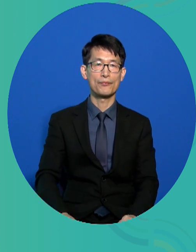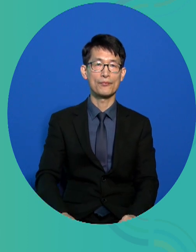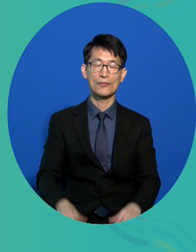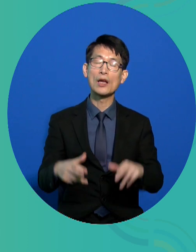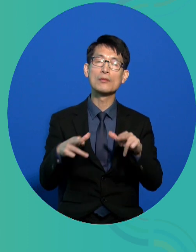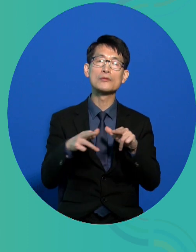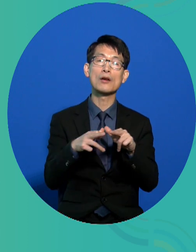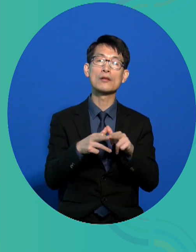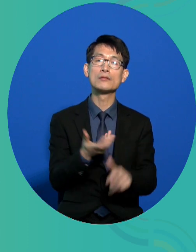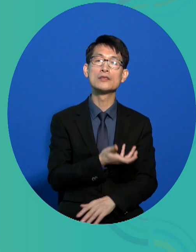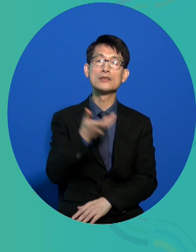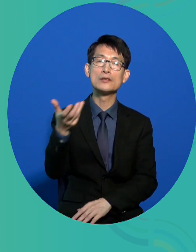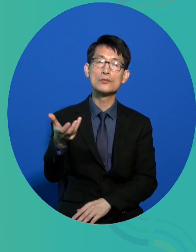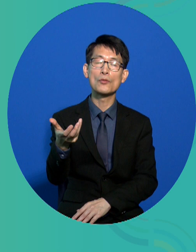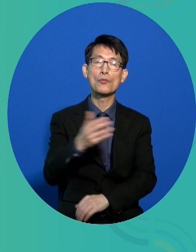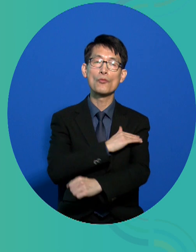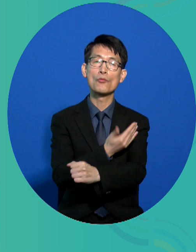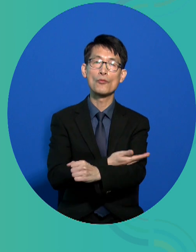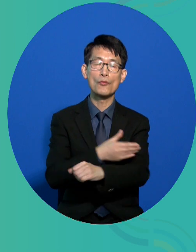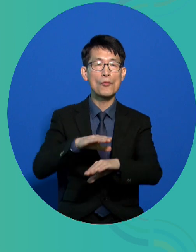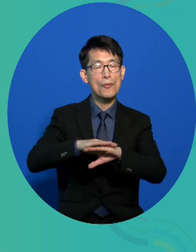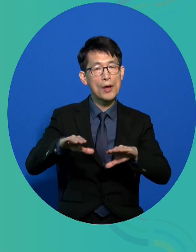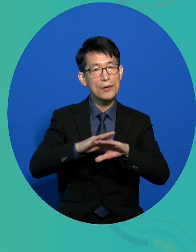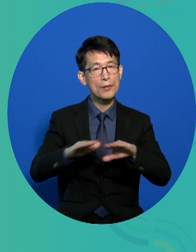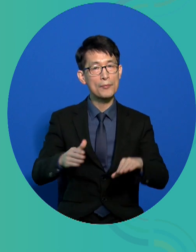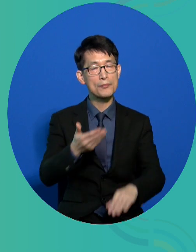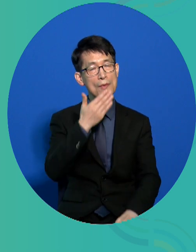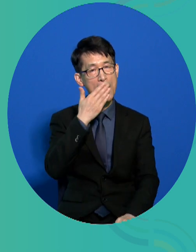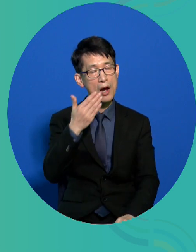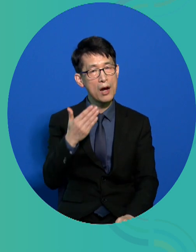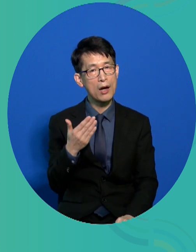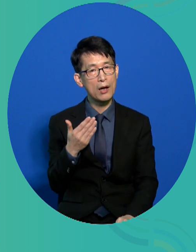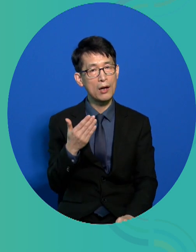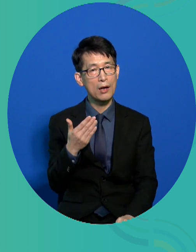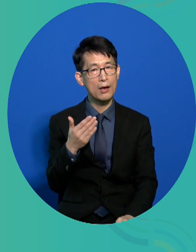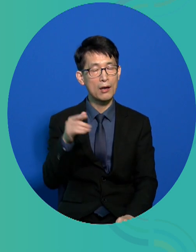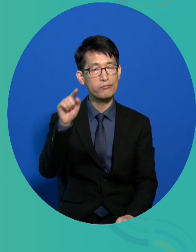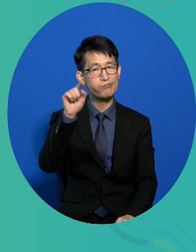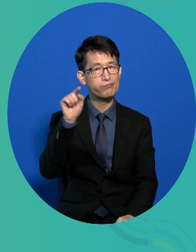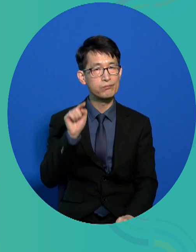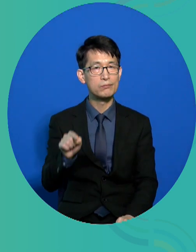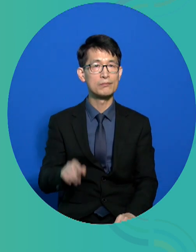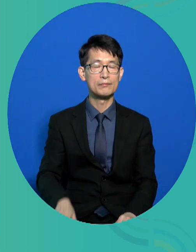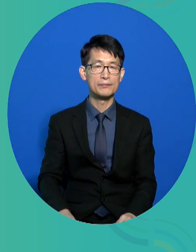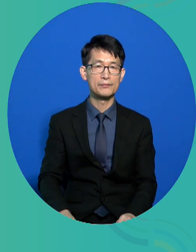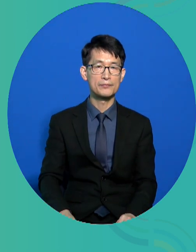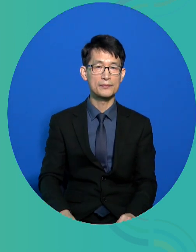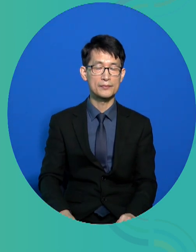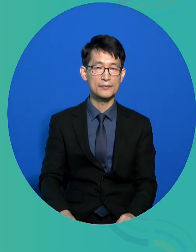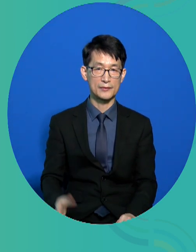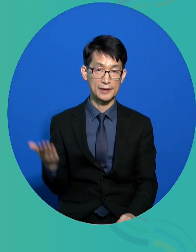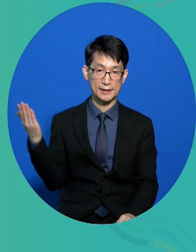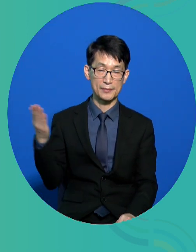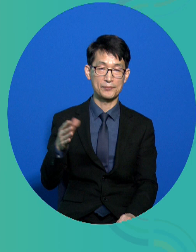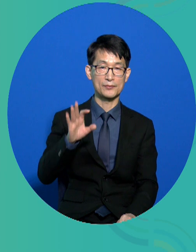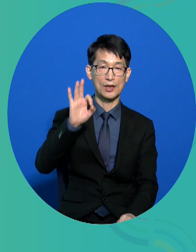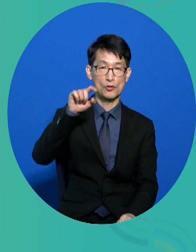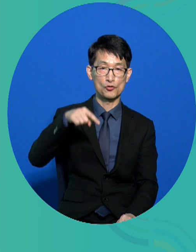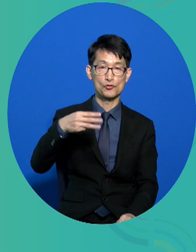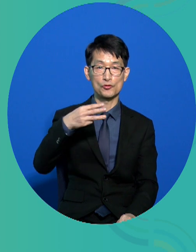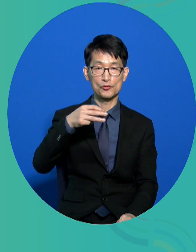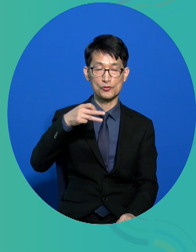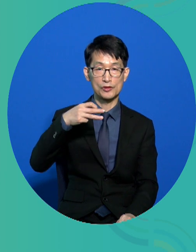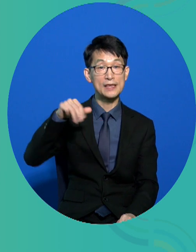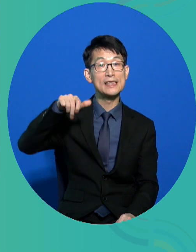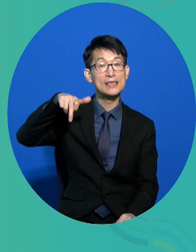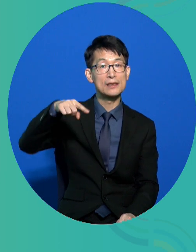And so the right to mobility for the disabled, will we be able to address this problem once and for